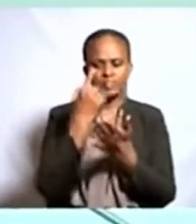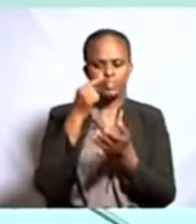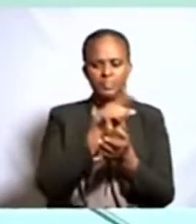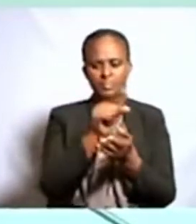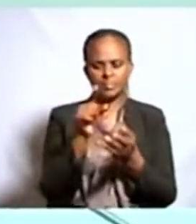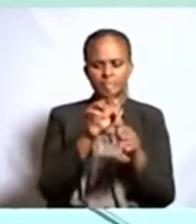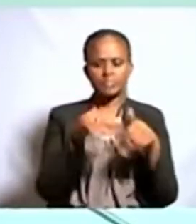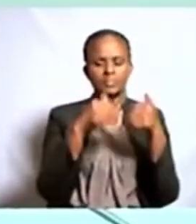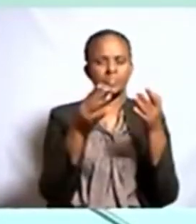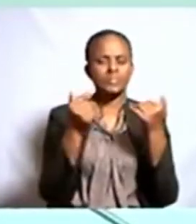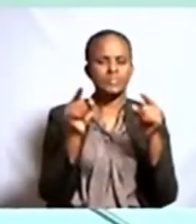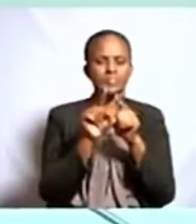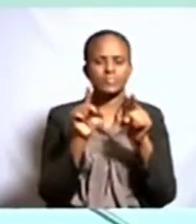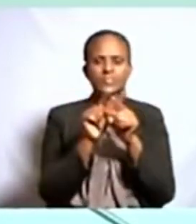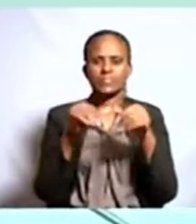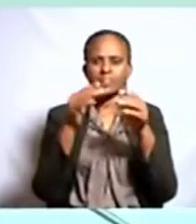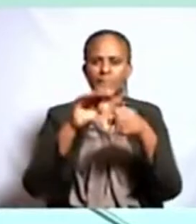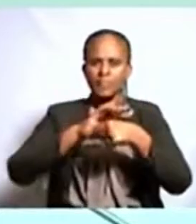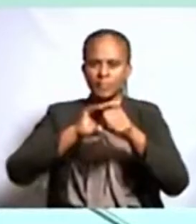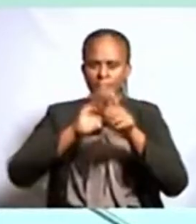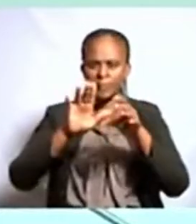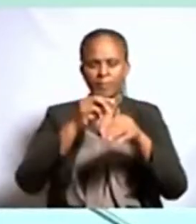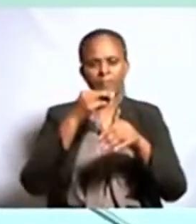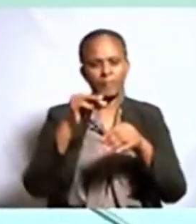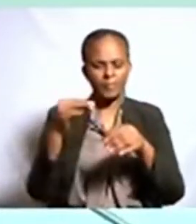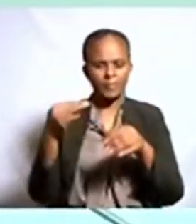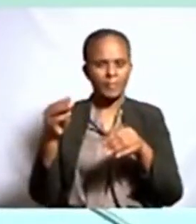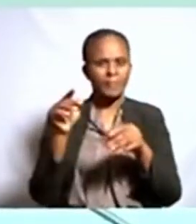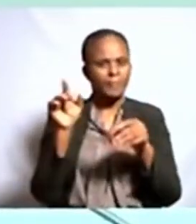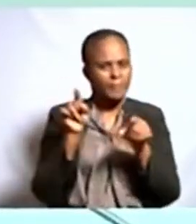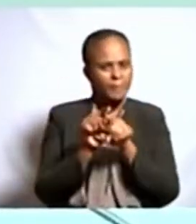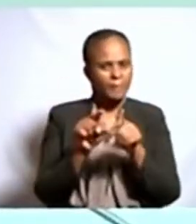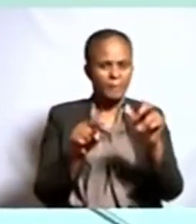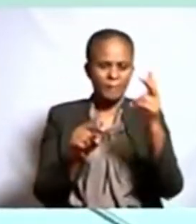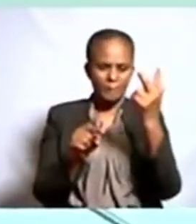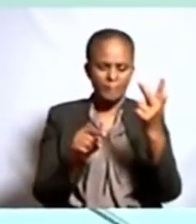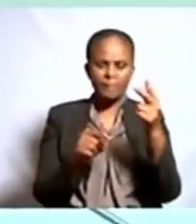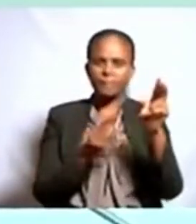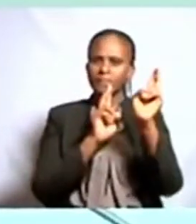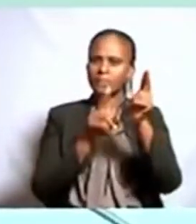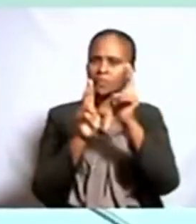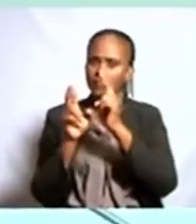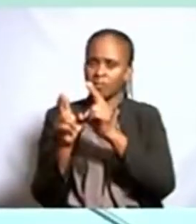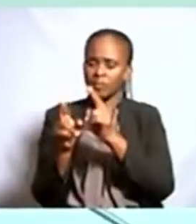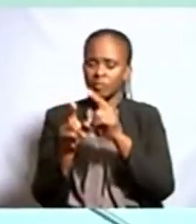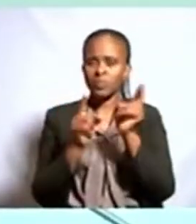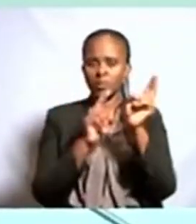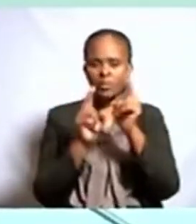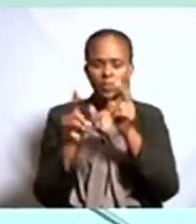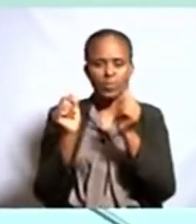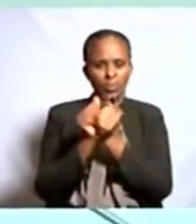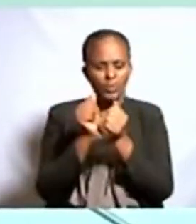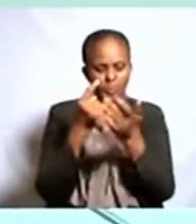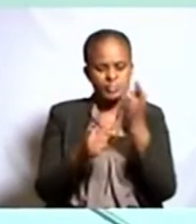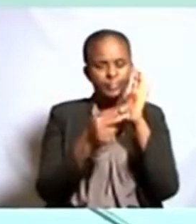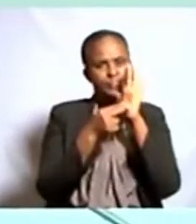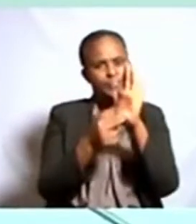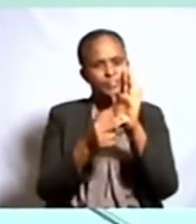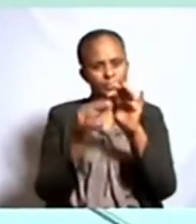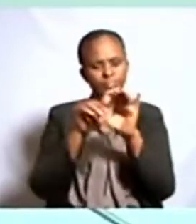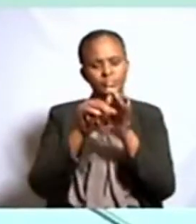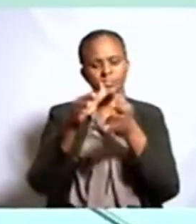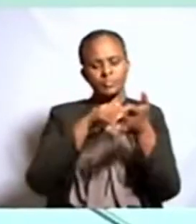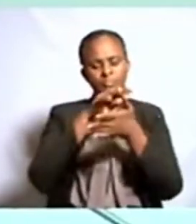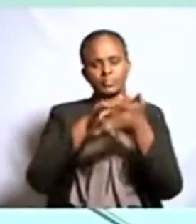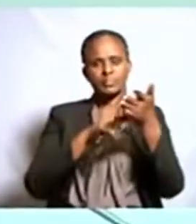to supply and deliver COVID-19 prevention materials. The 3 bidders responded with bids as shown in table